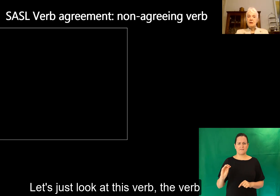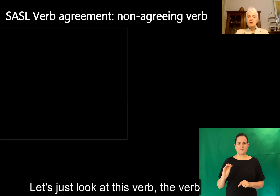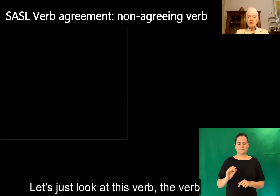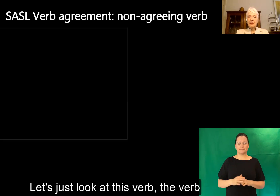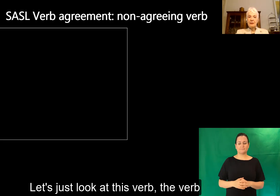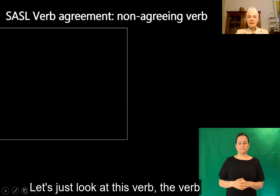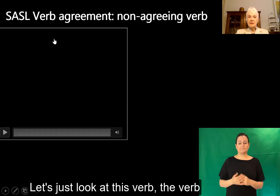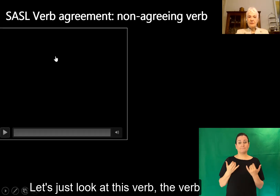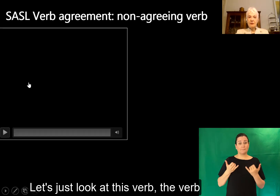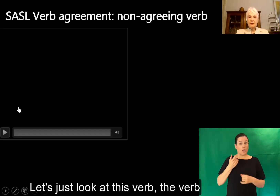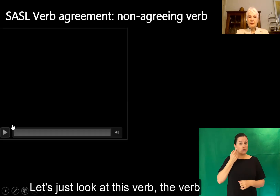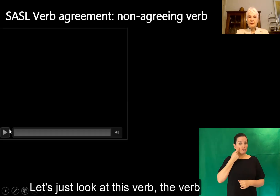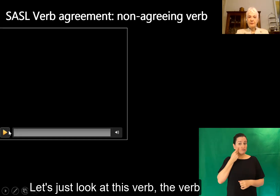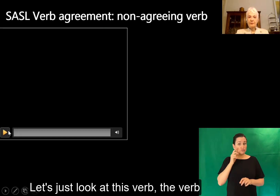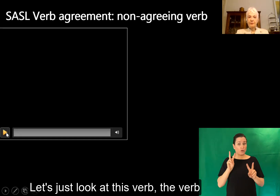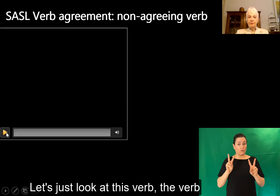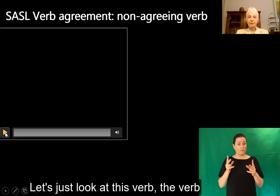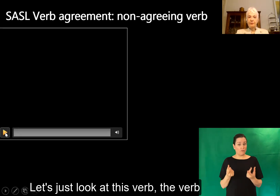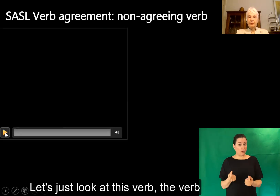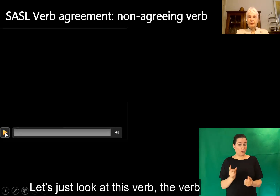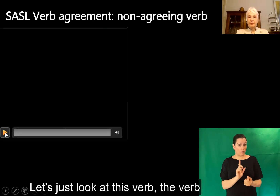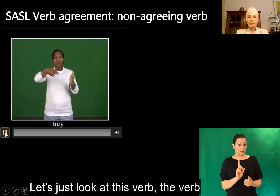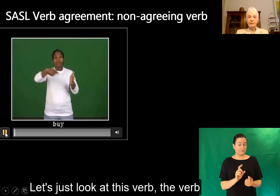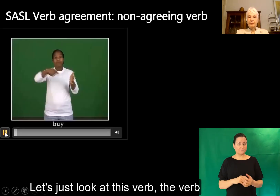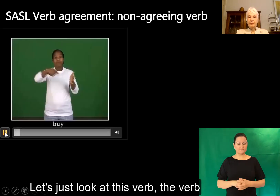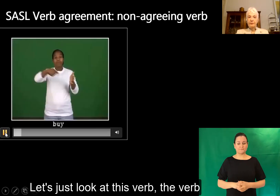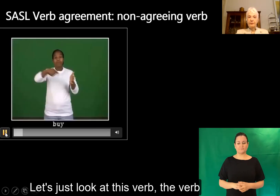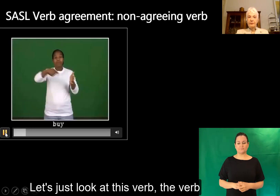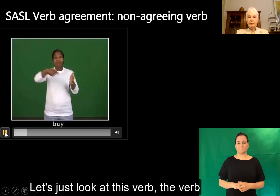Let's just look at this verb.